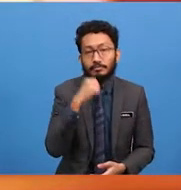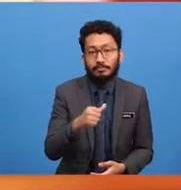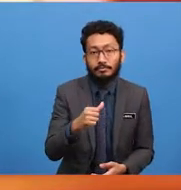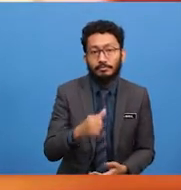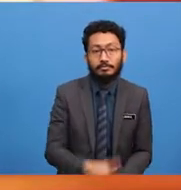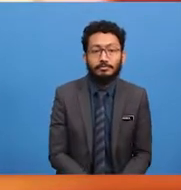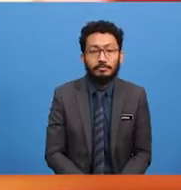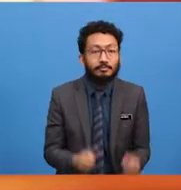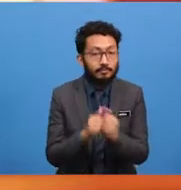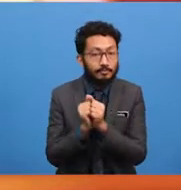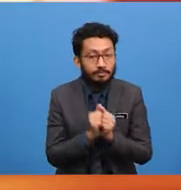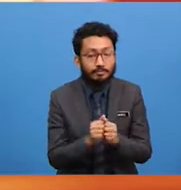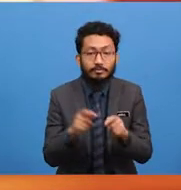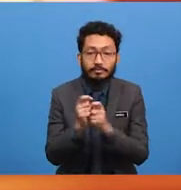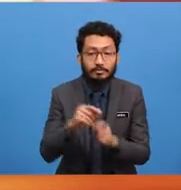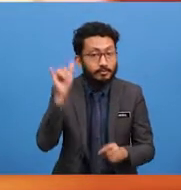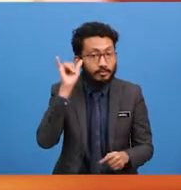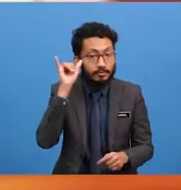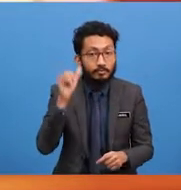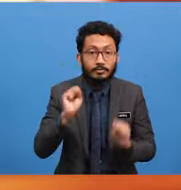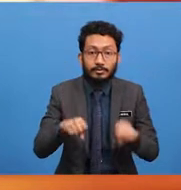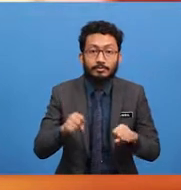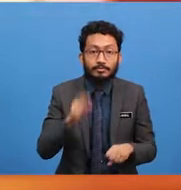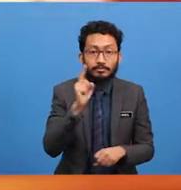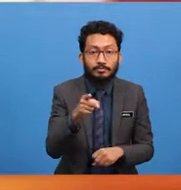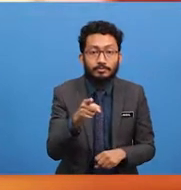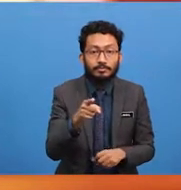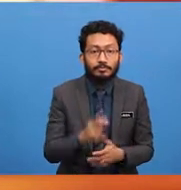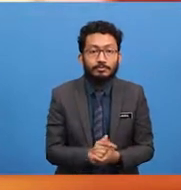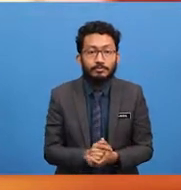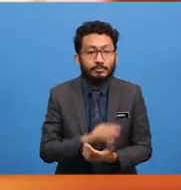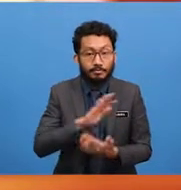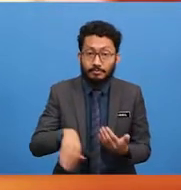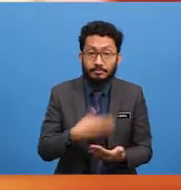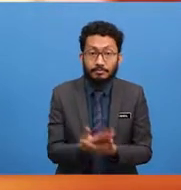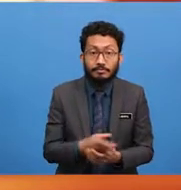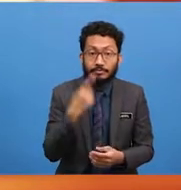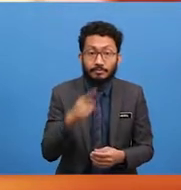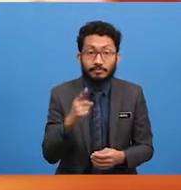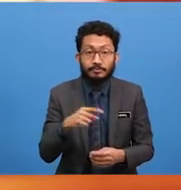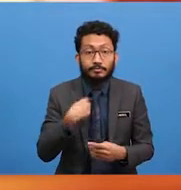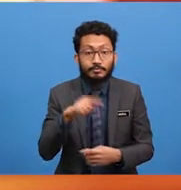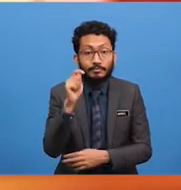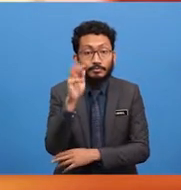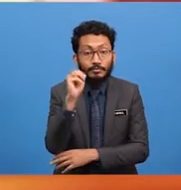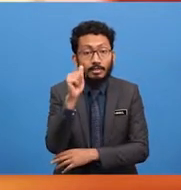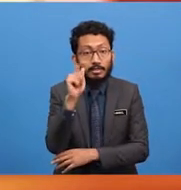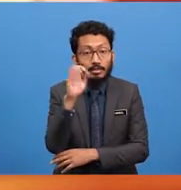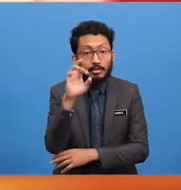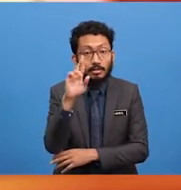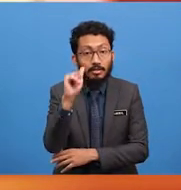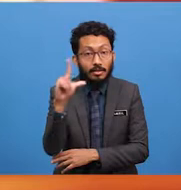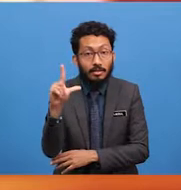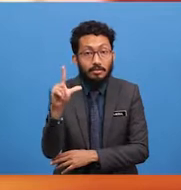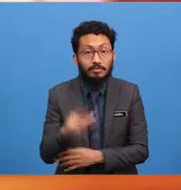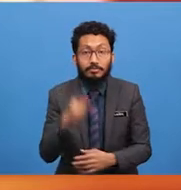boys and girls, together with Yolo, can you all tell me the material for the